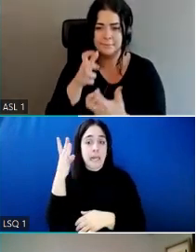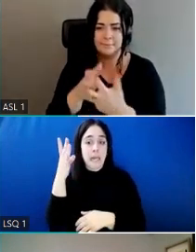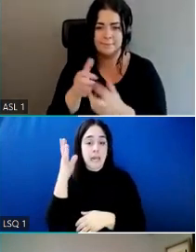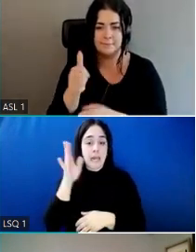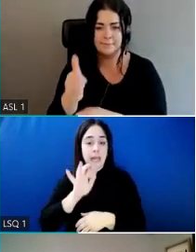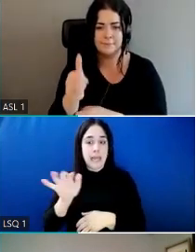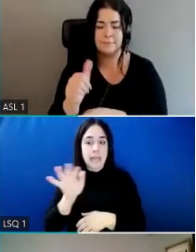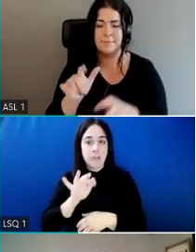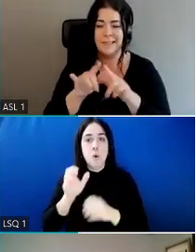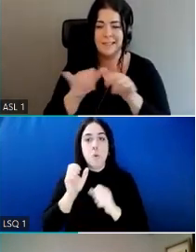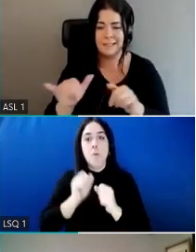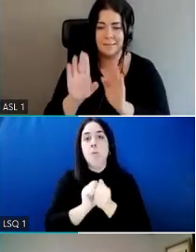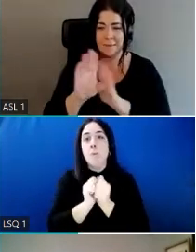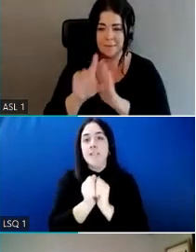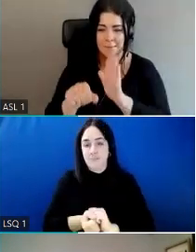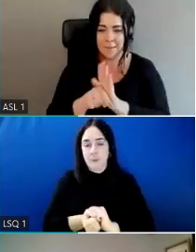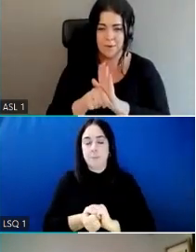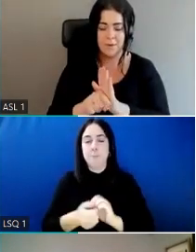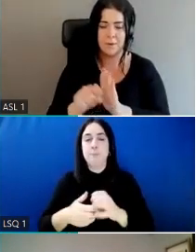the background color.